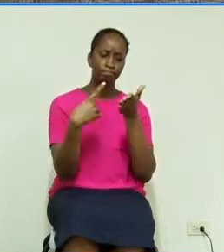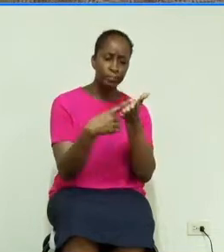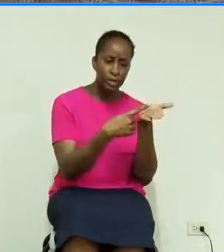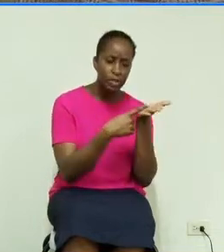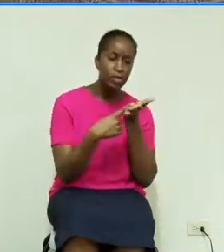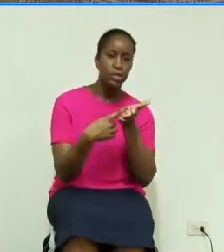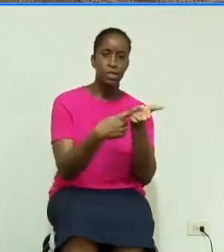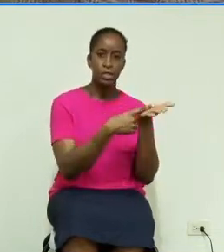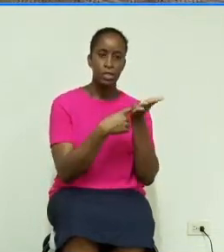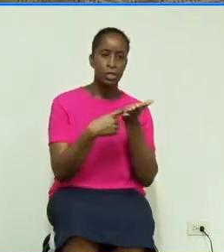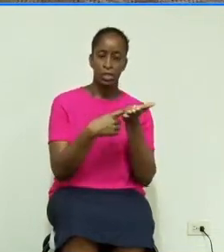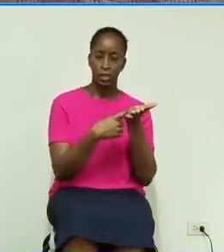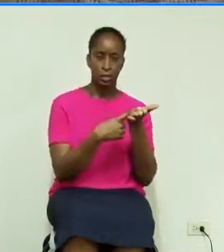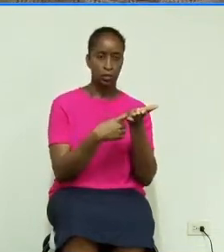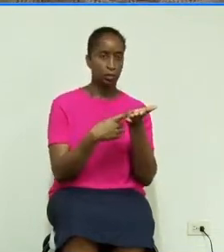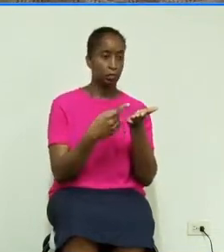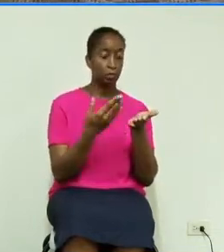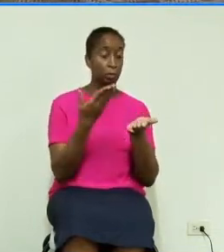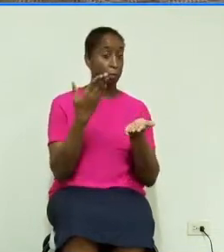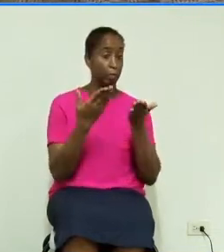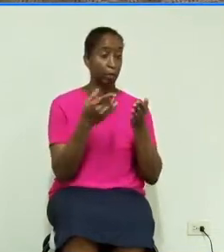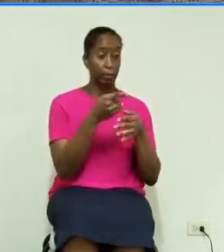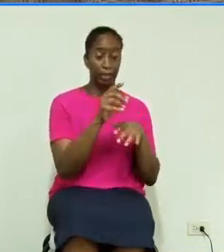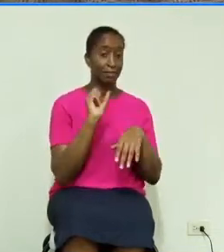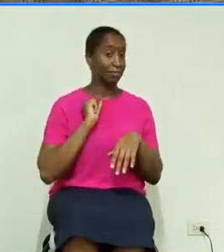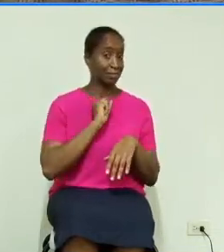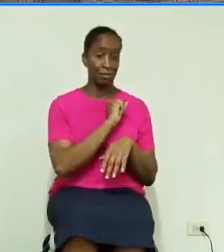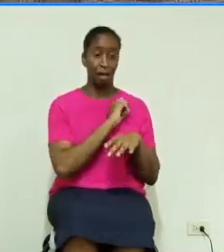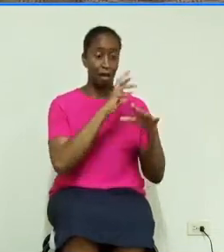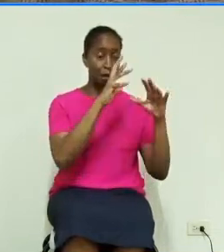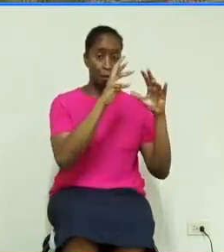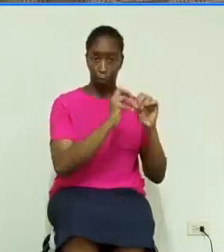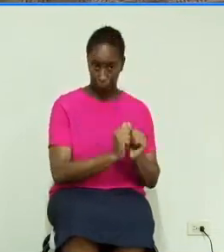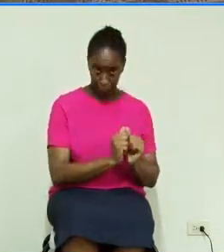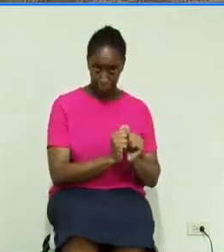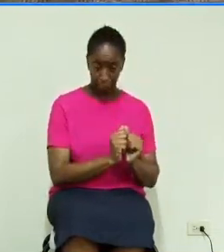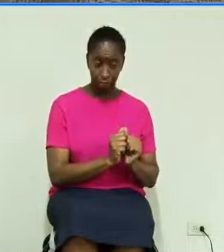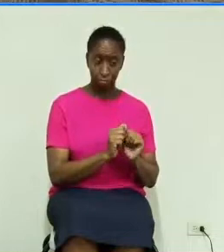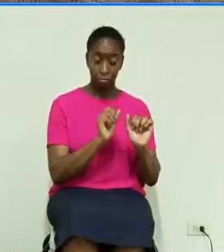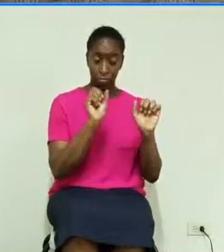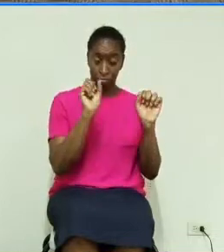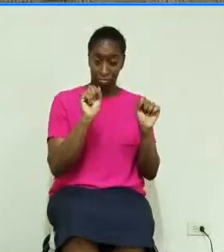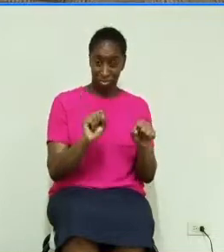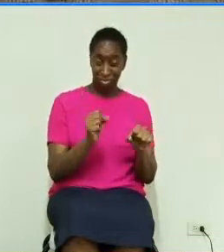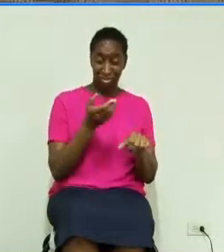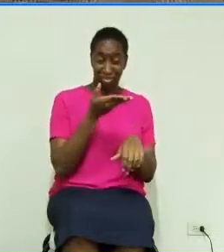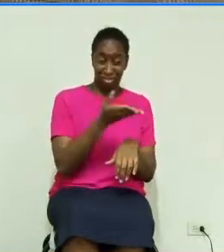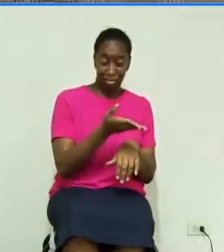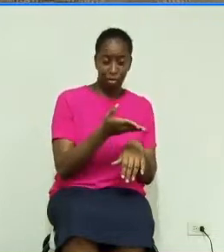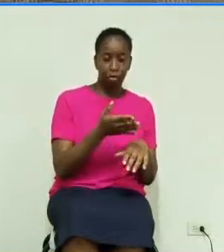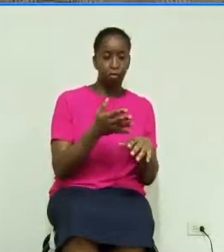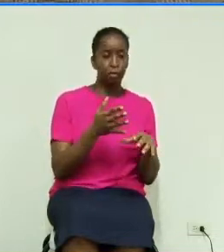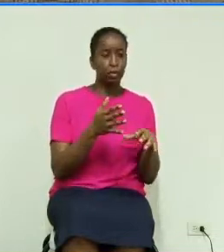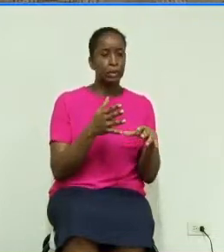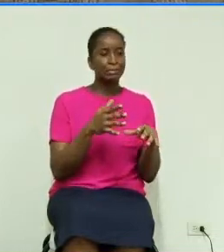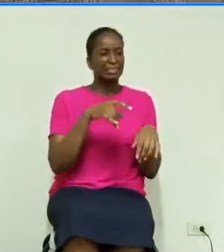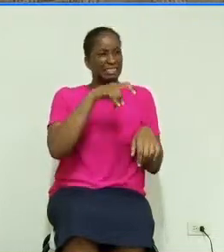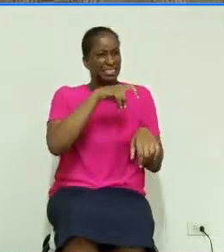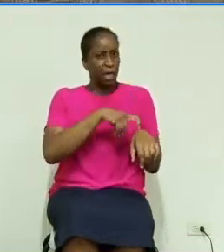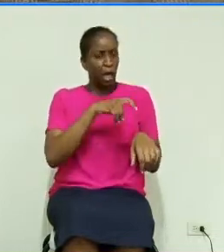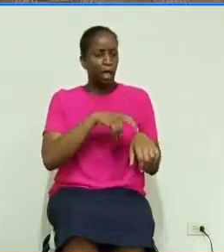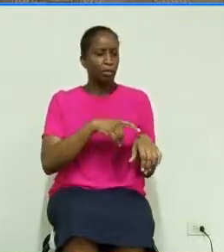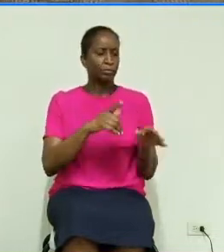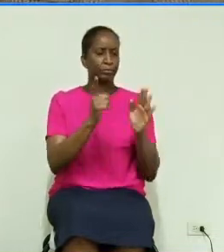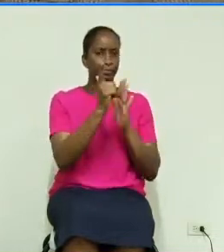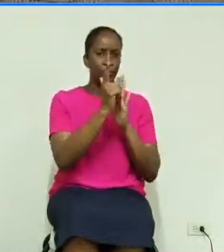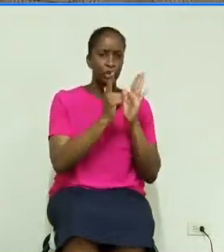And those are the things that that immediately come to mind. And I think that the things that you would lose, are important